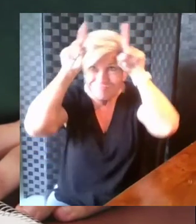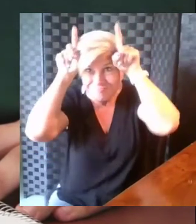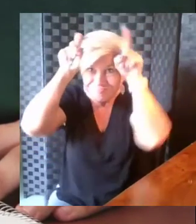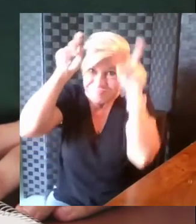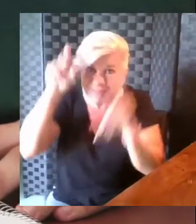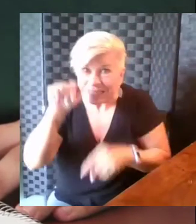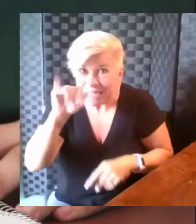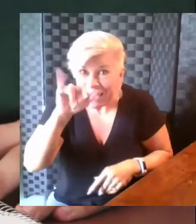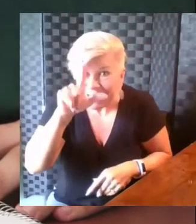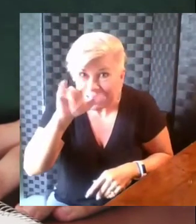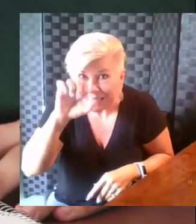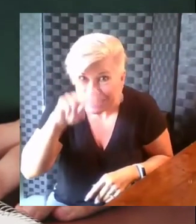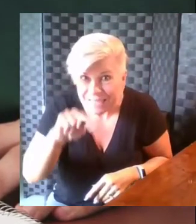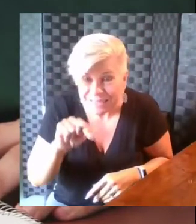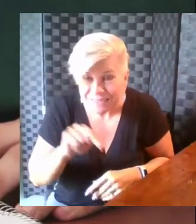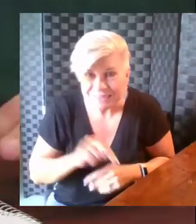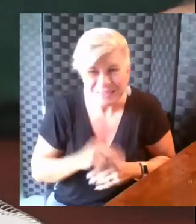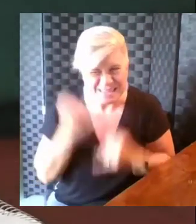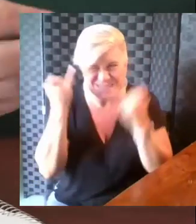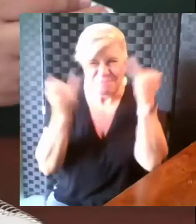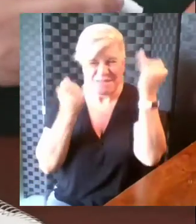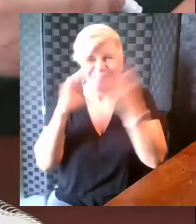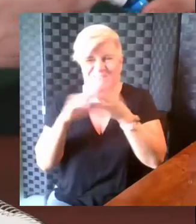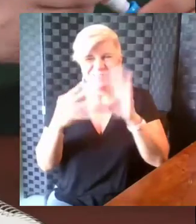I told you this was a pretty imaginary story.